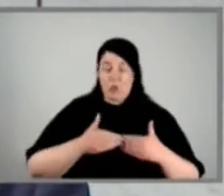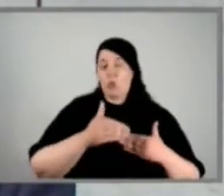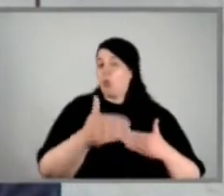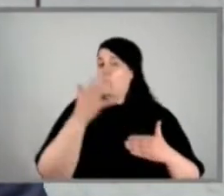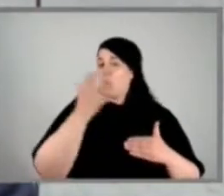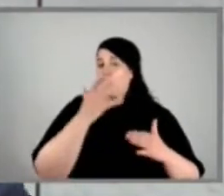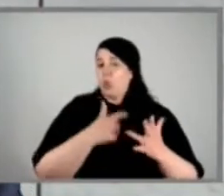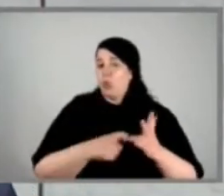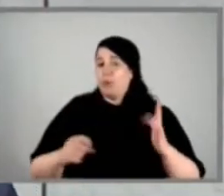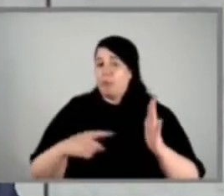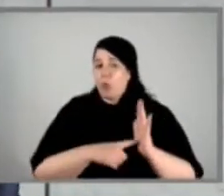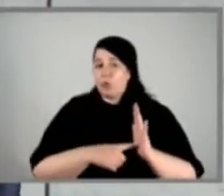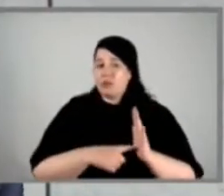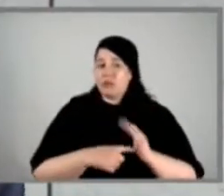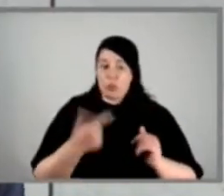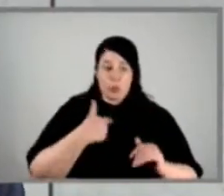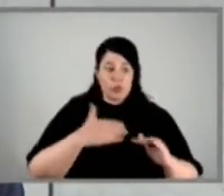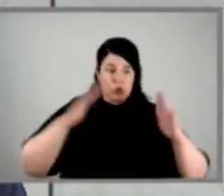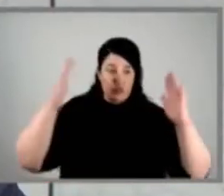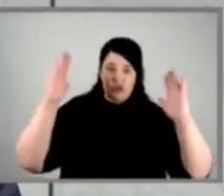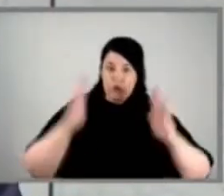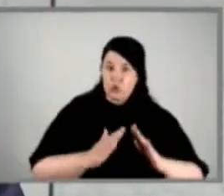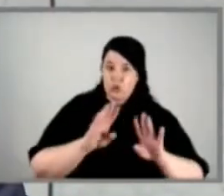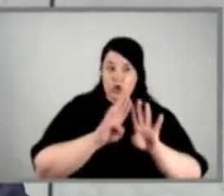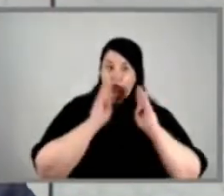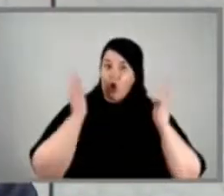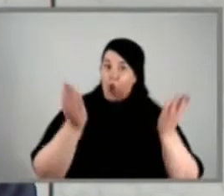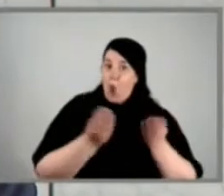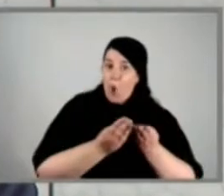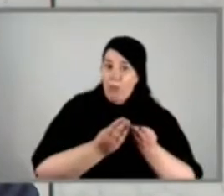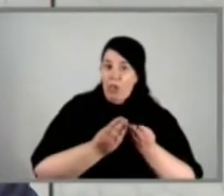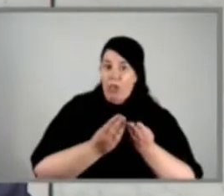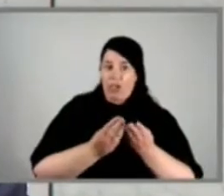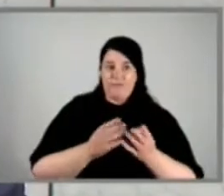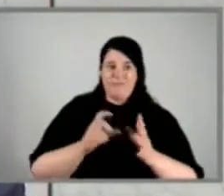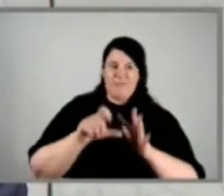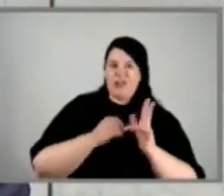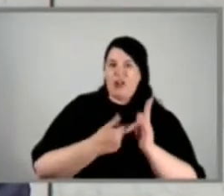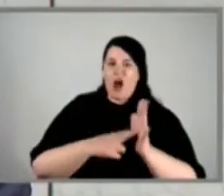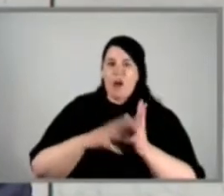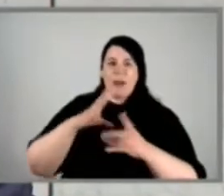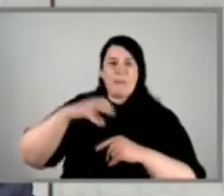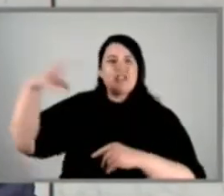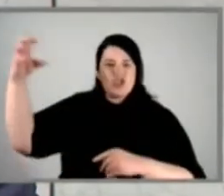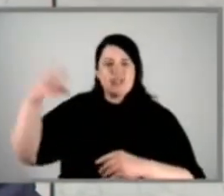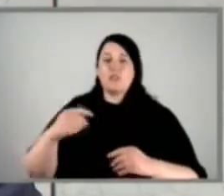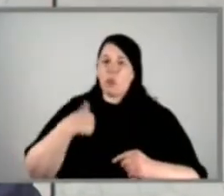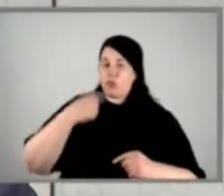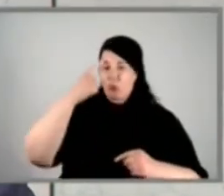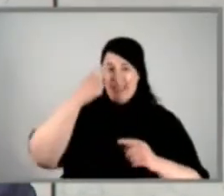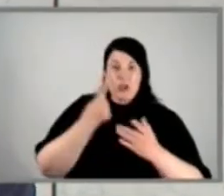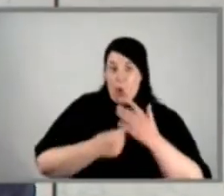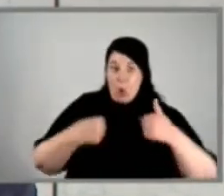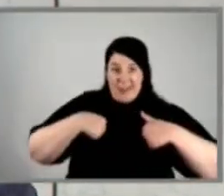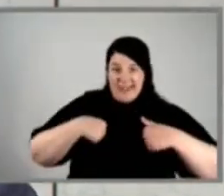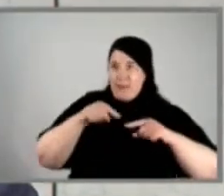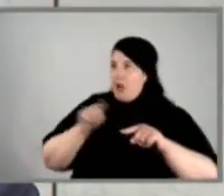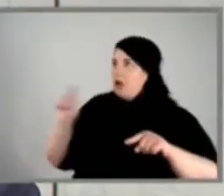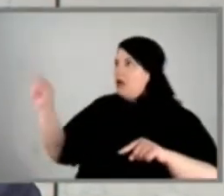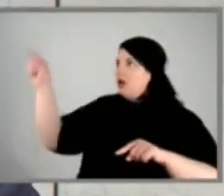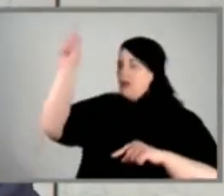reducing global emissions, not just Australia's emissions or indeed other developing countries' emissions, then we must have technology